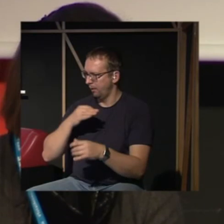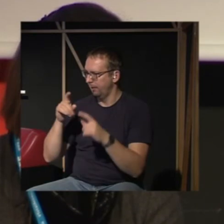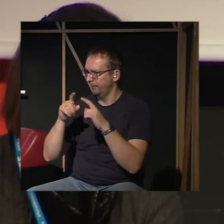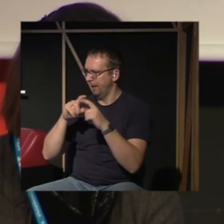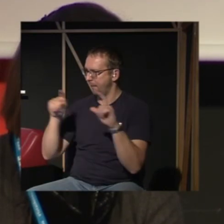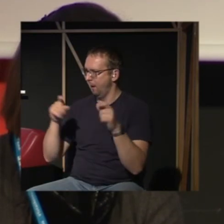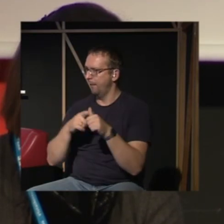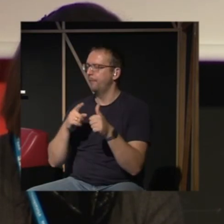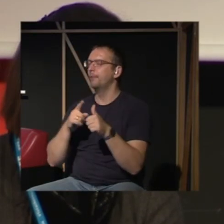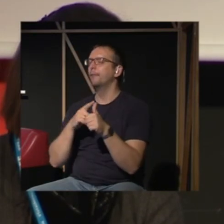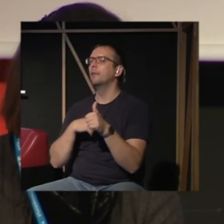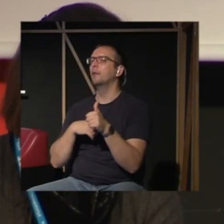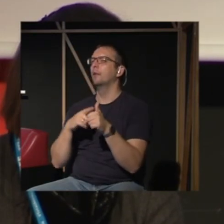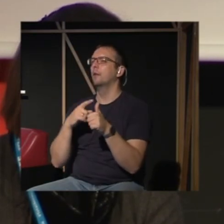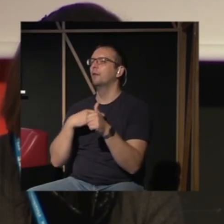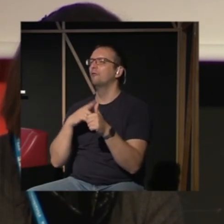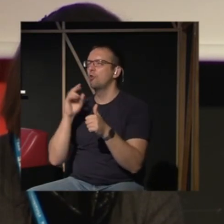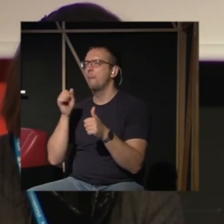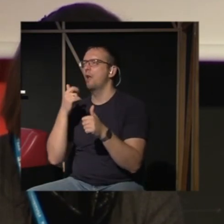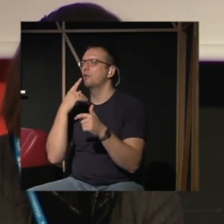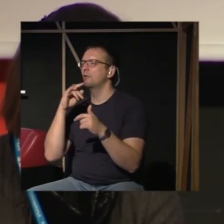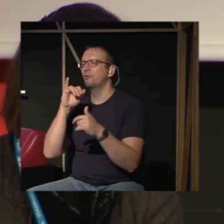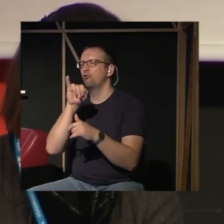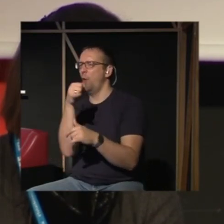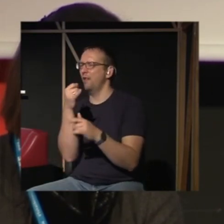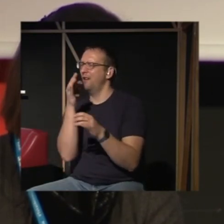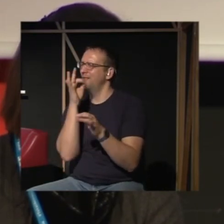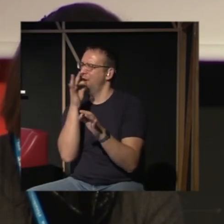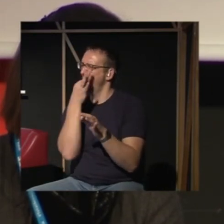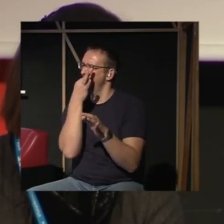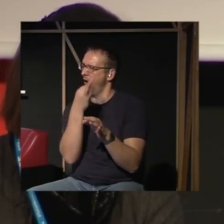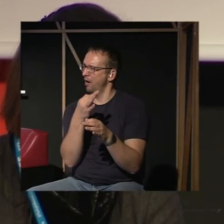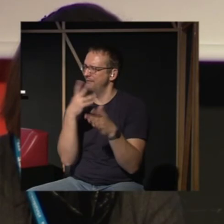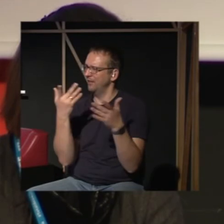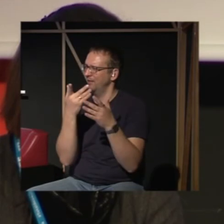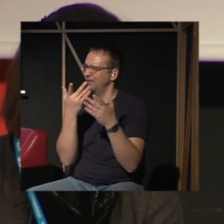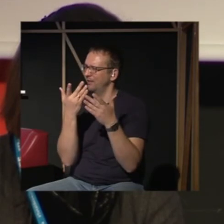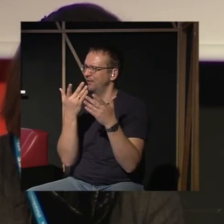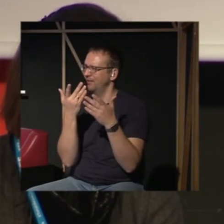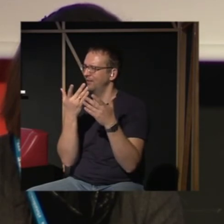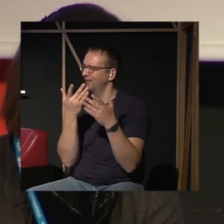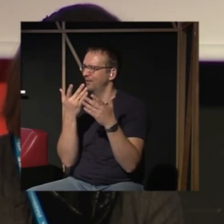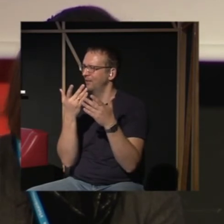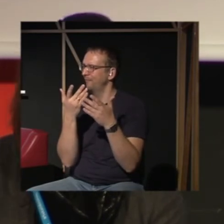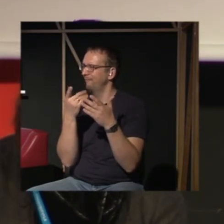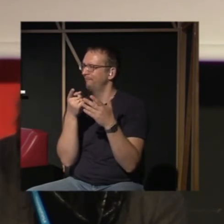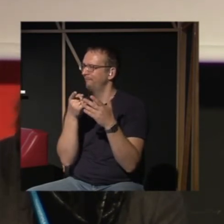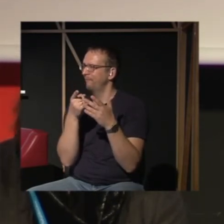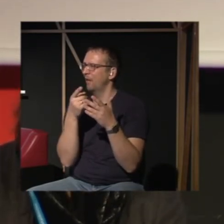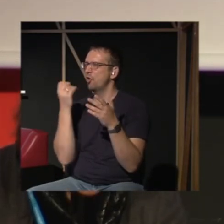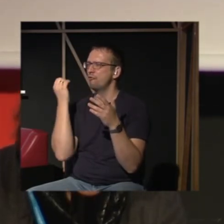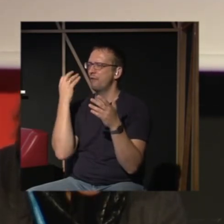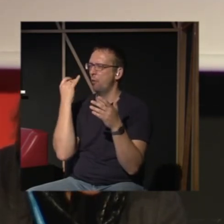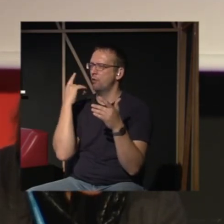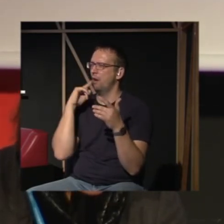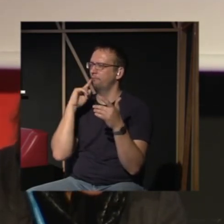I would have to ask back to Joanna if hard hearing is part of the